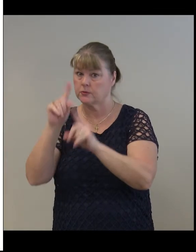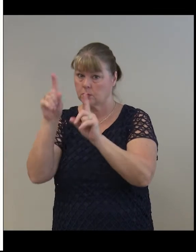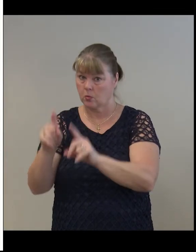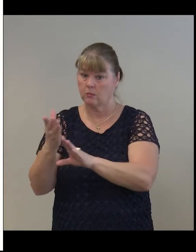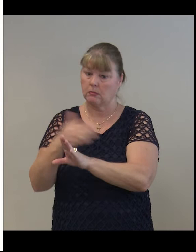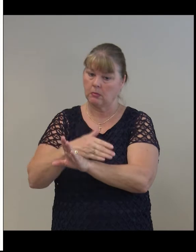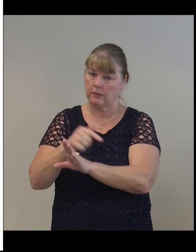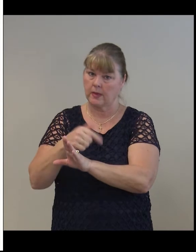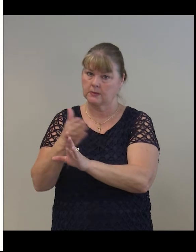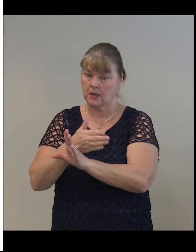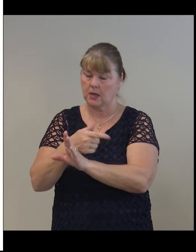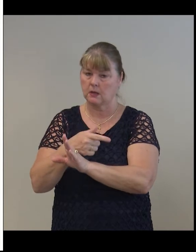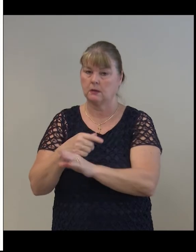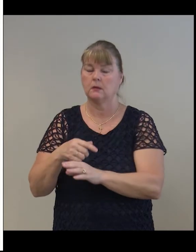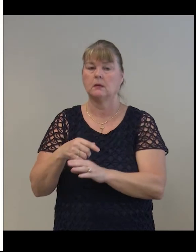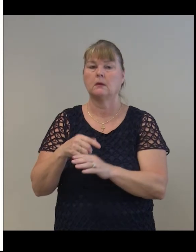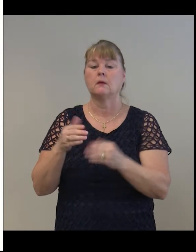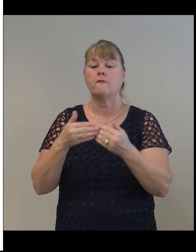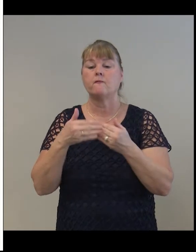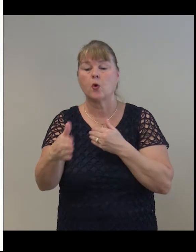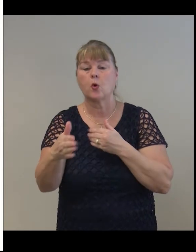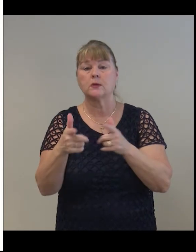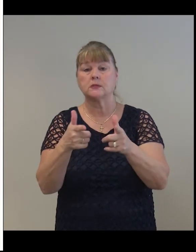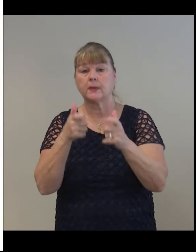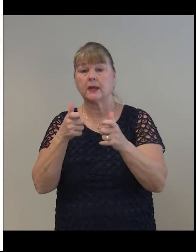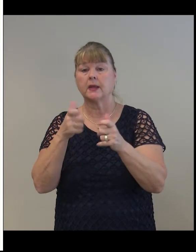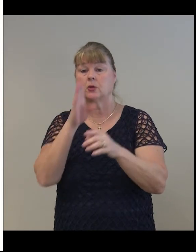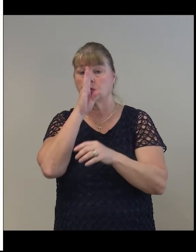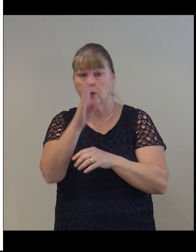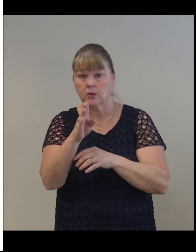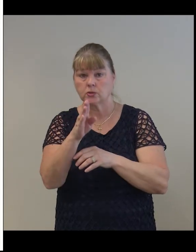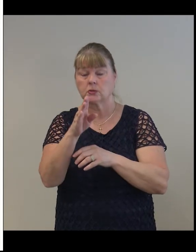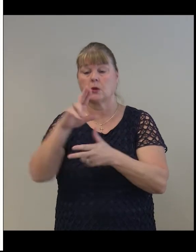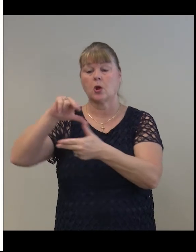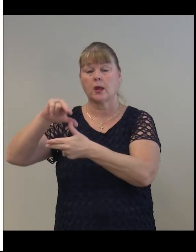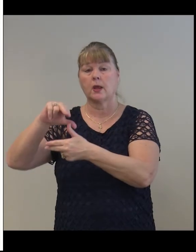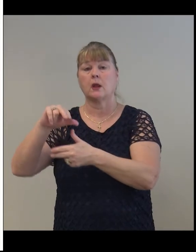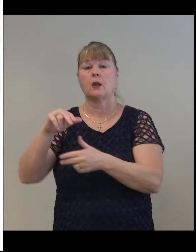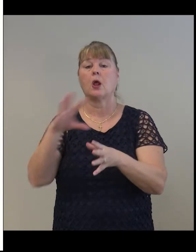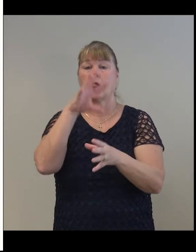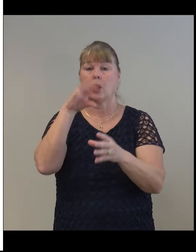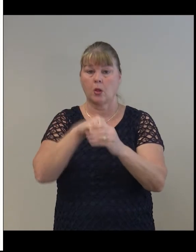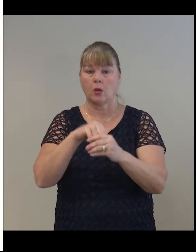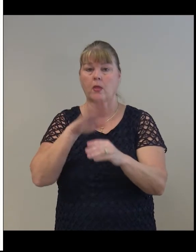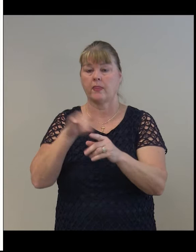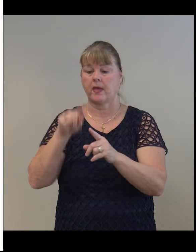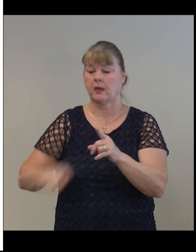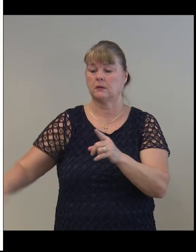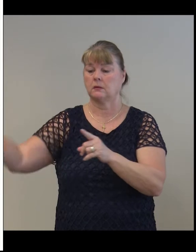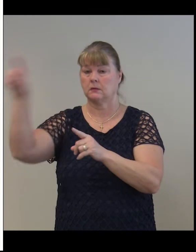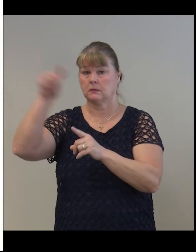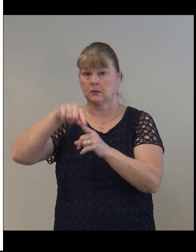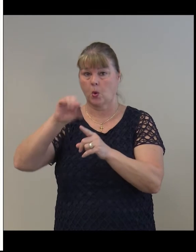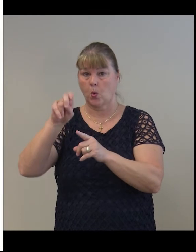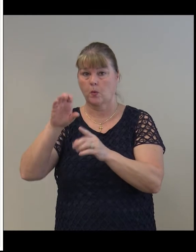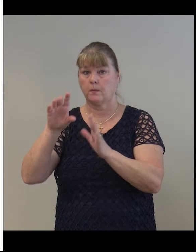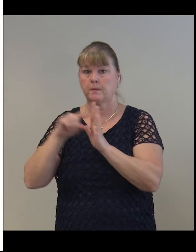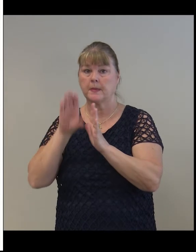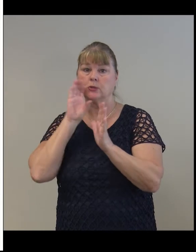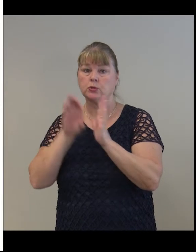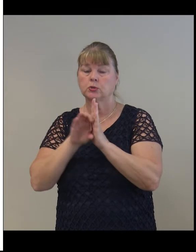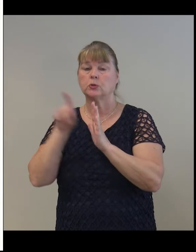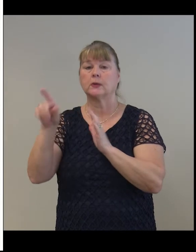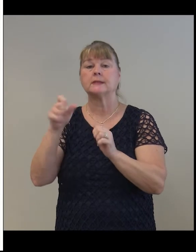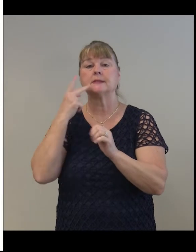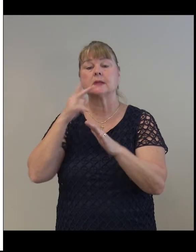storm. The forward speed and the direction of the storm are included on this graphic. You can see